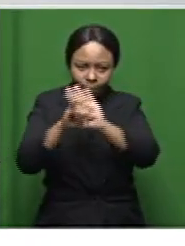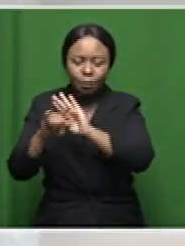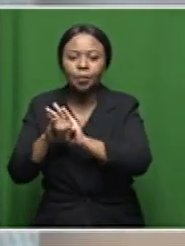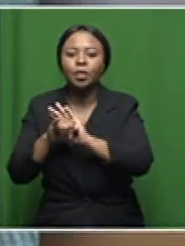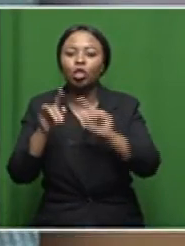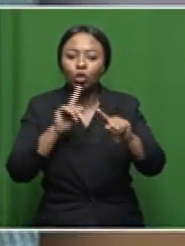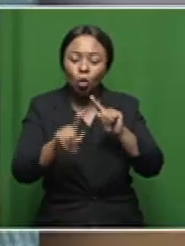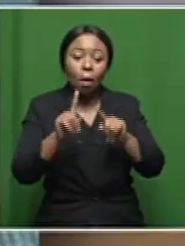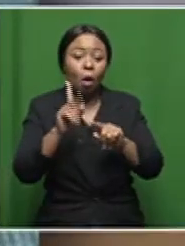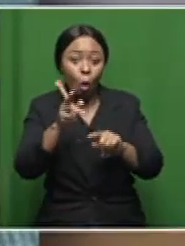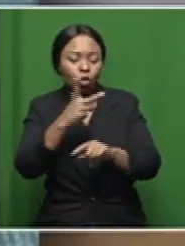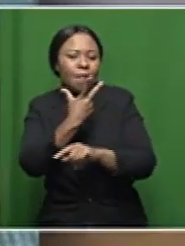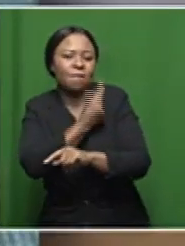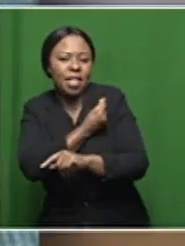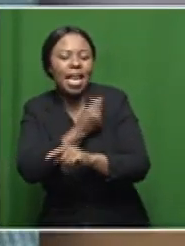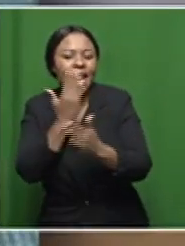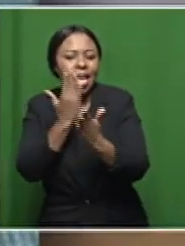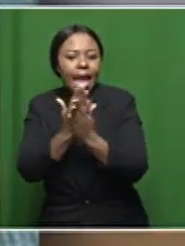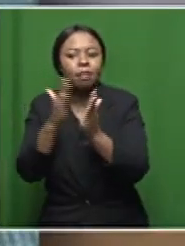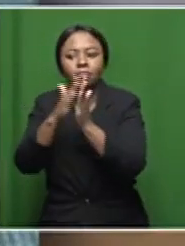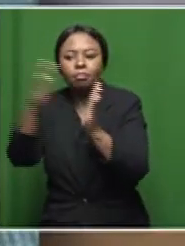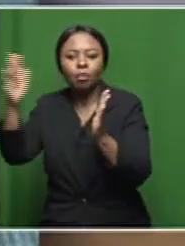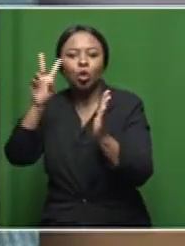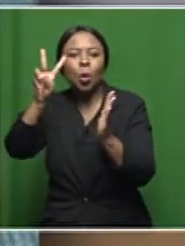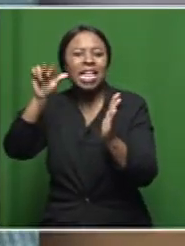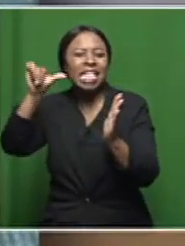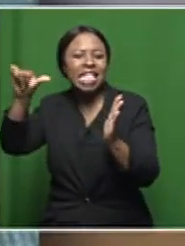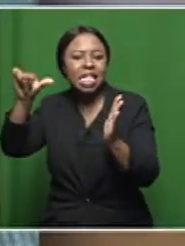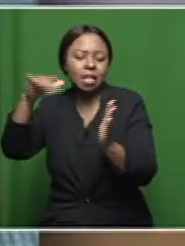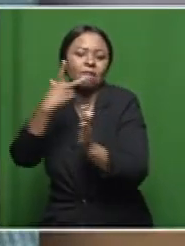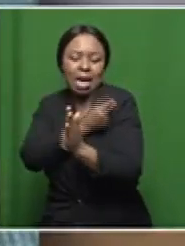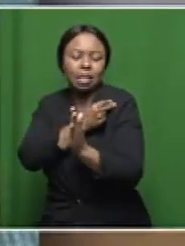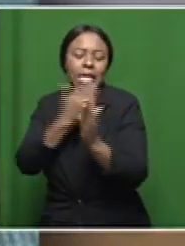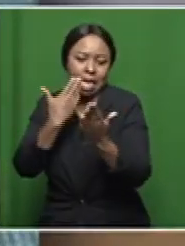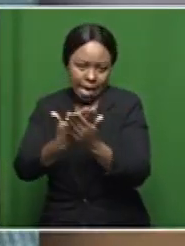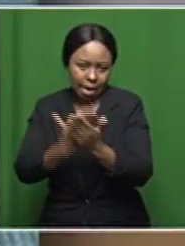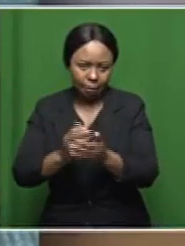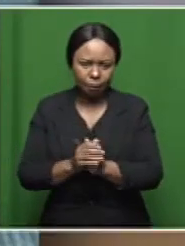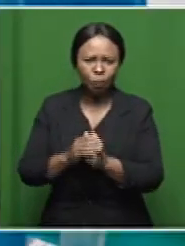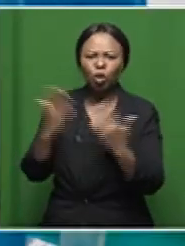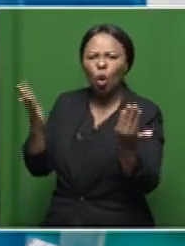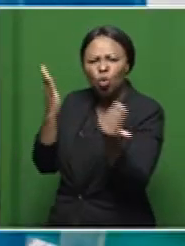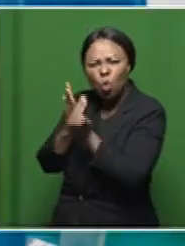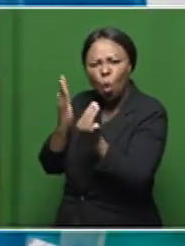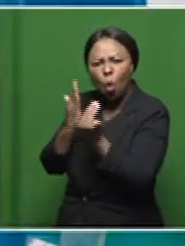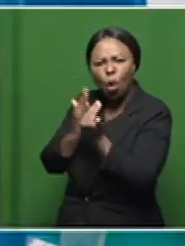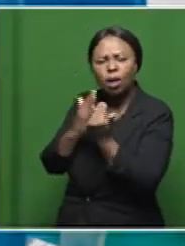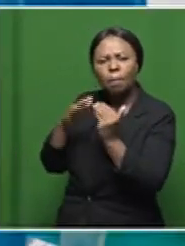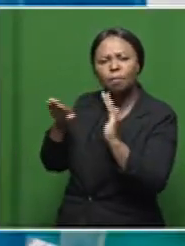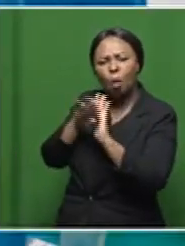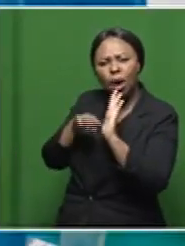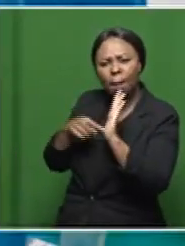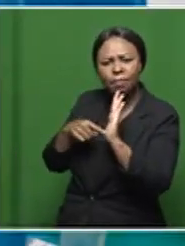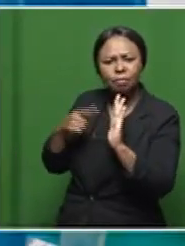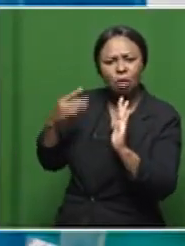still be safely given up to the age of 26 years. Okay, so as the Integrated School Program, you're targeting young girls. What about